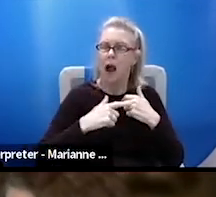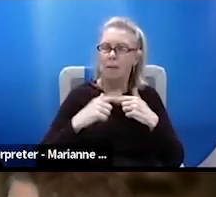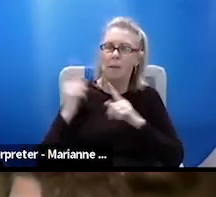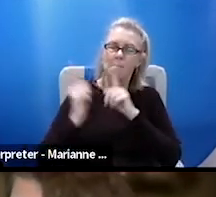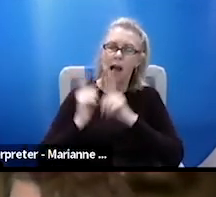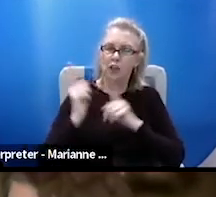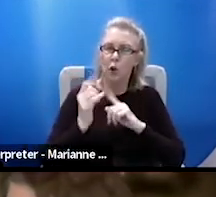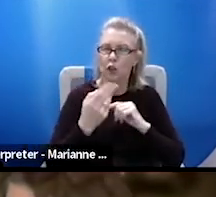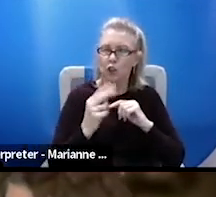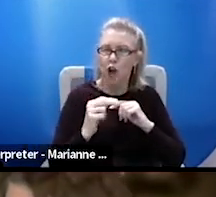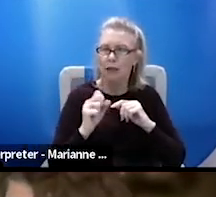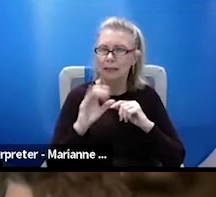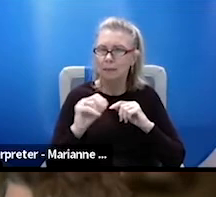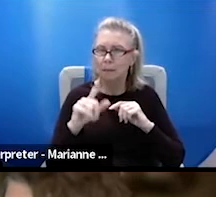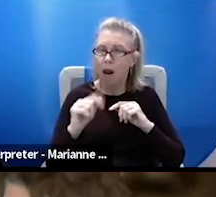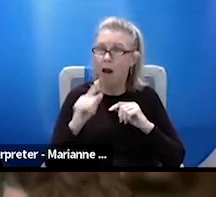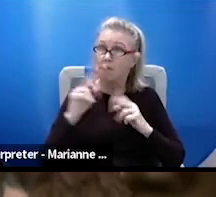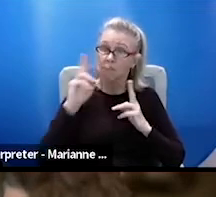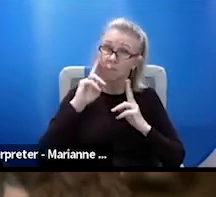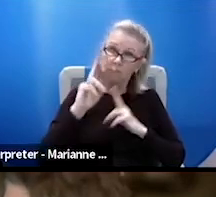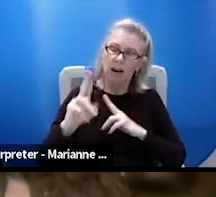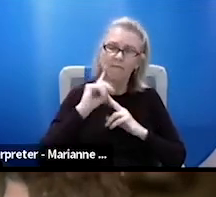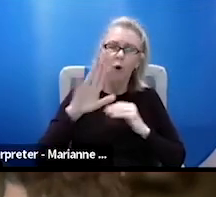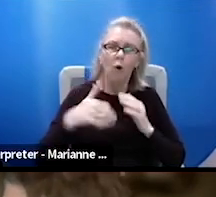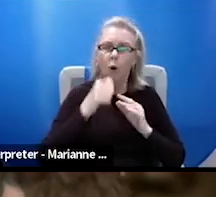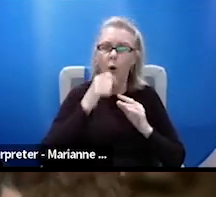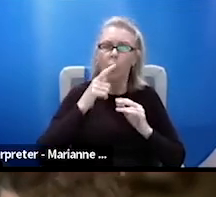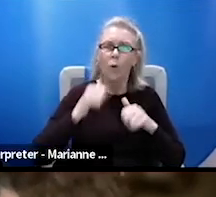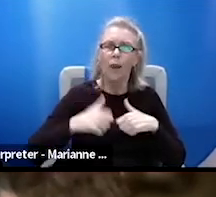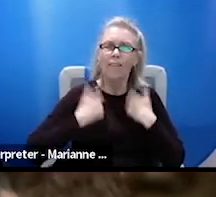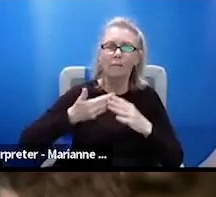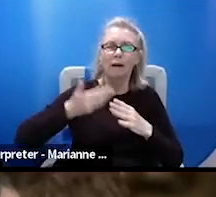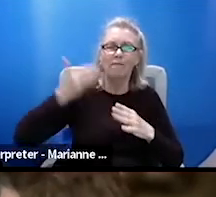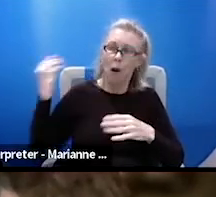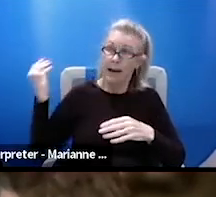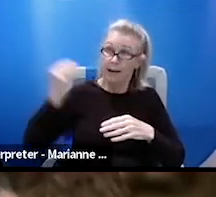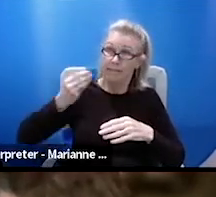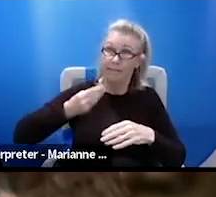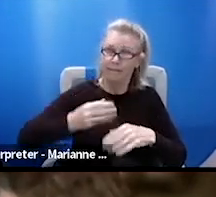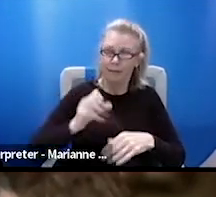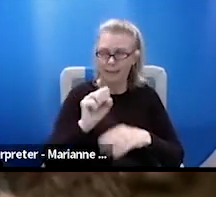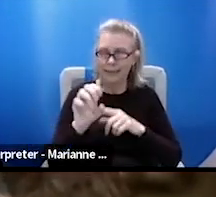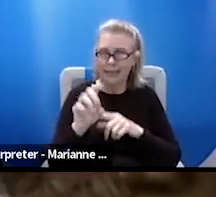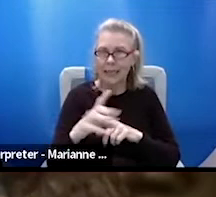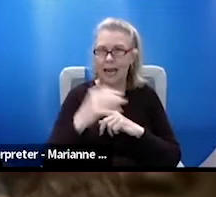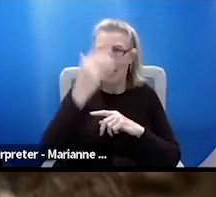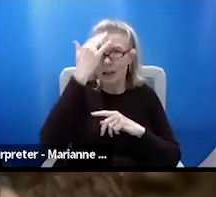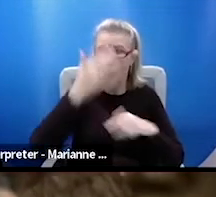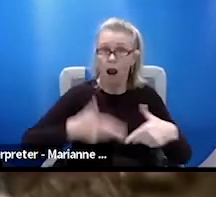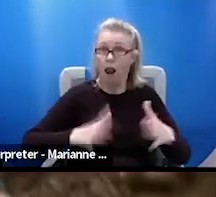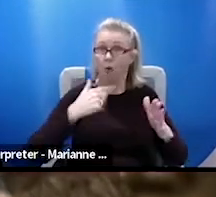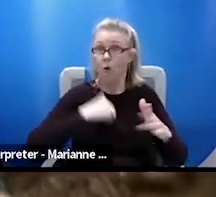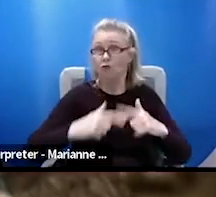Sabella, are an homage to those who came before us and gave us the seed and knowledge that has allowed us to survive for millennia.